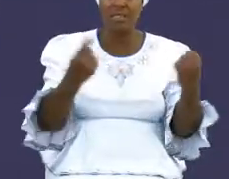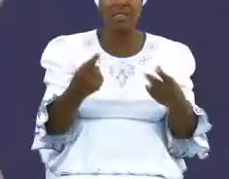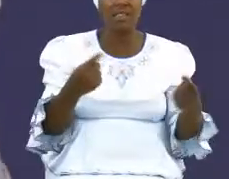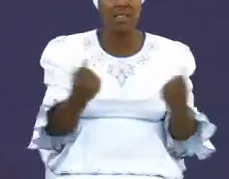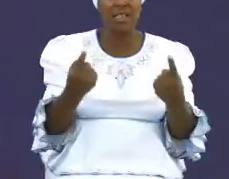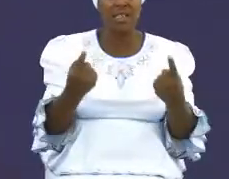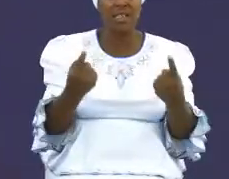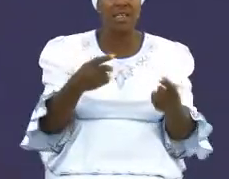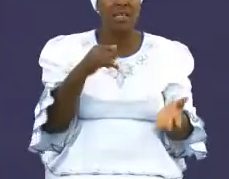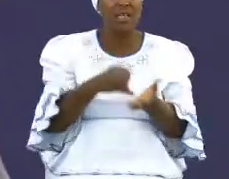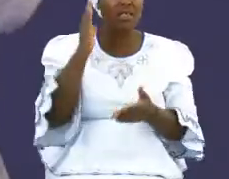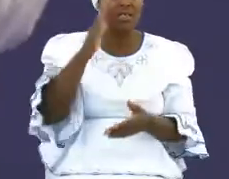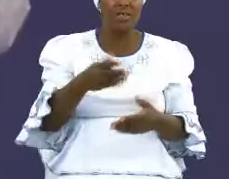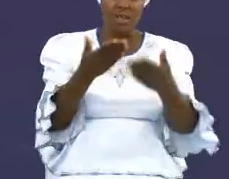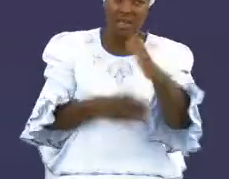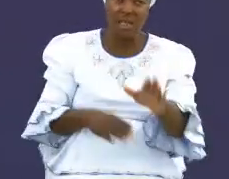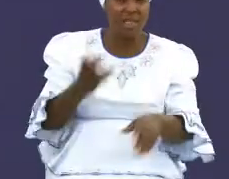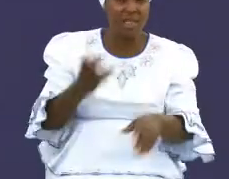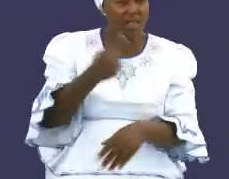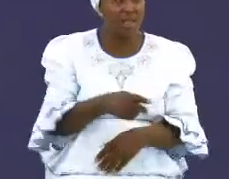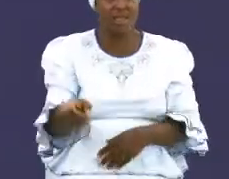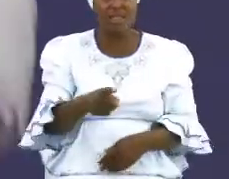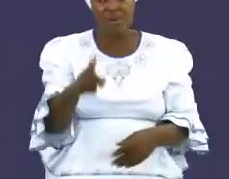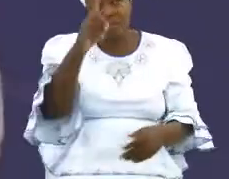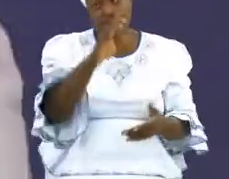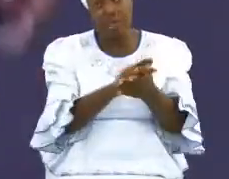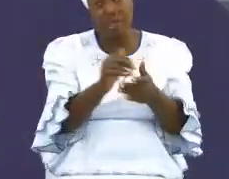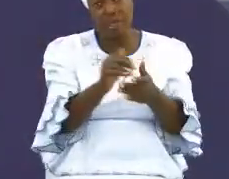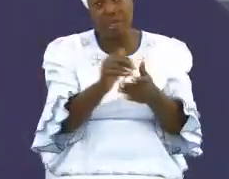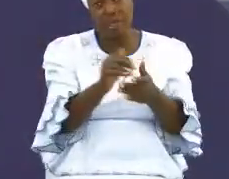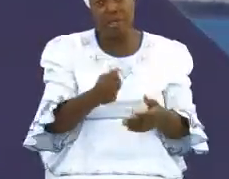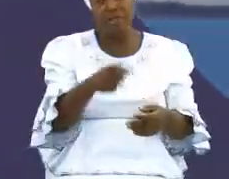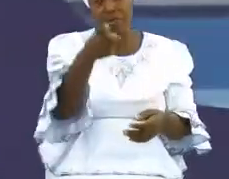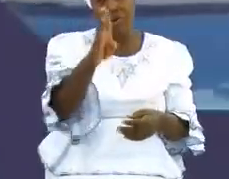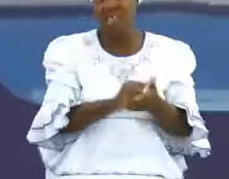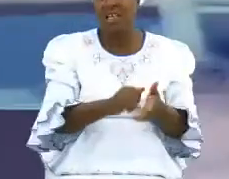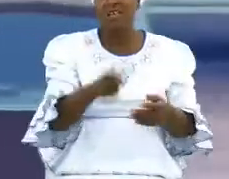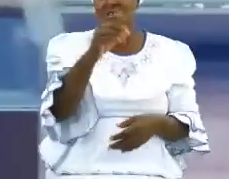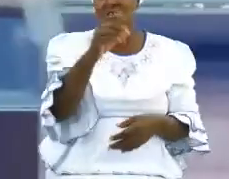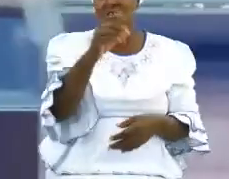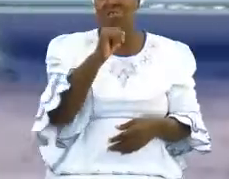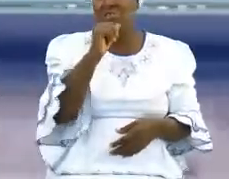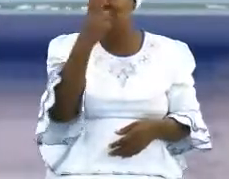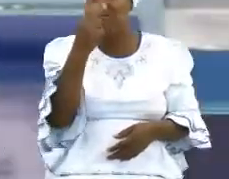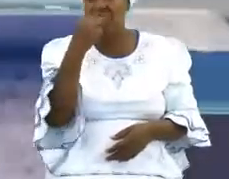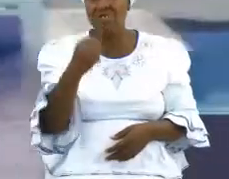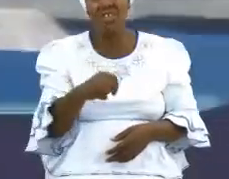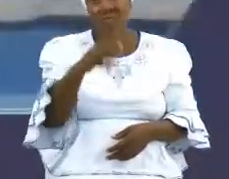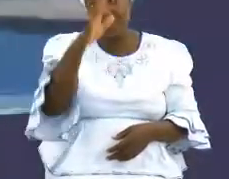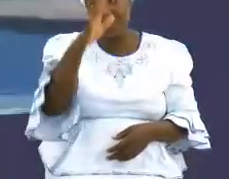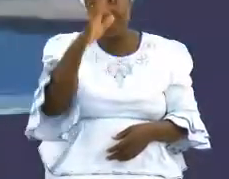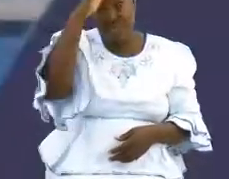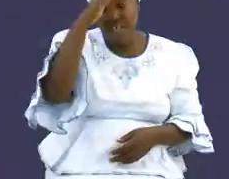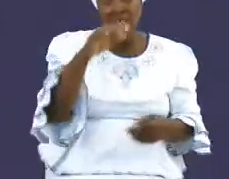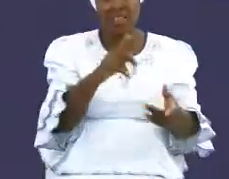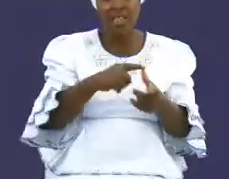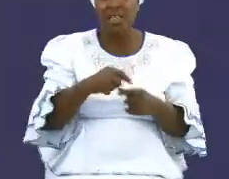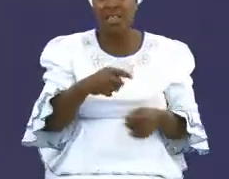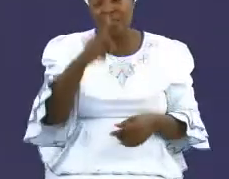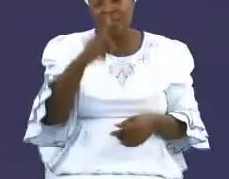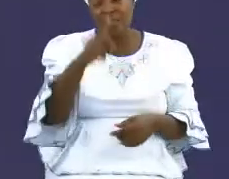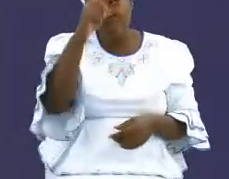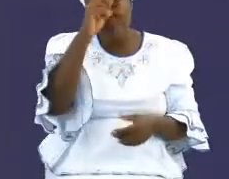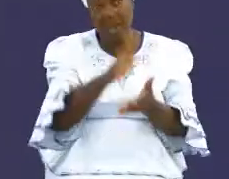that God is not a sugar daddy. They believe God that God judges sin. They believe